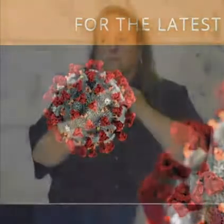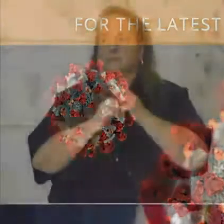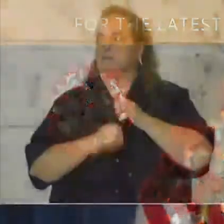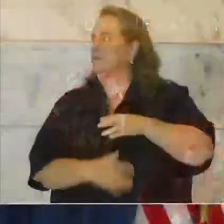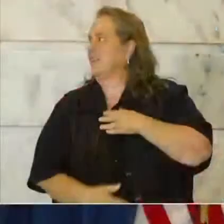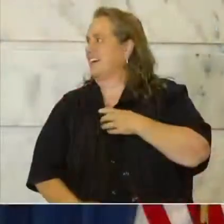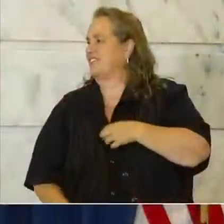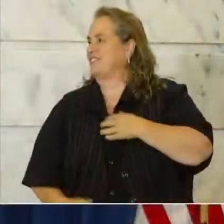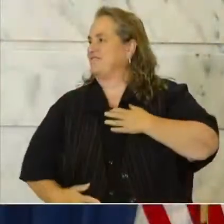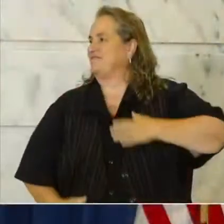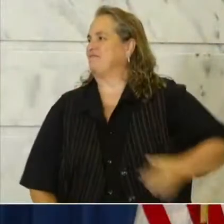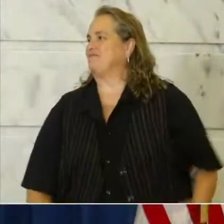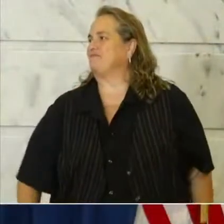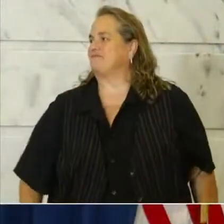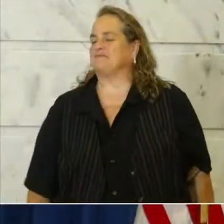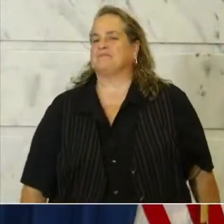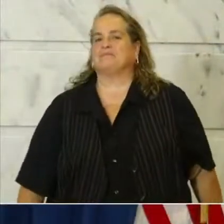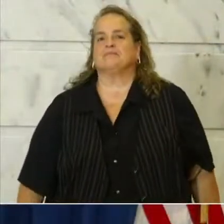Hey, Virginia.